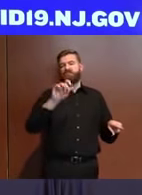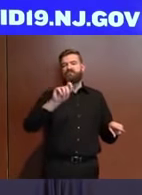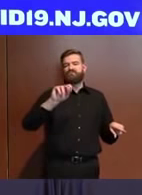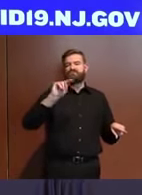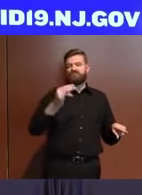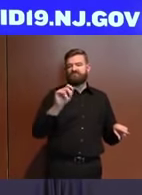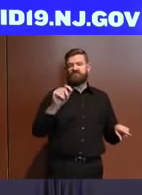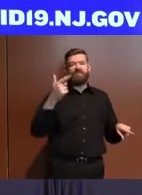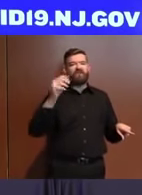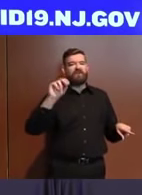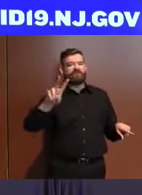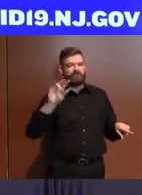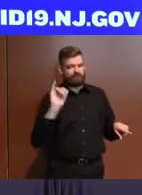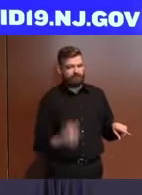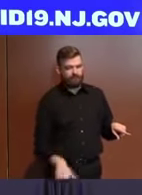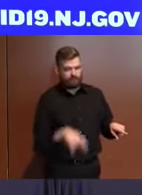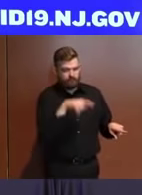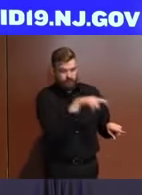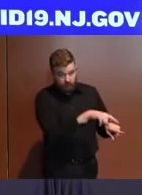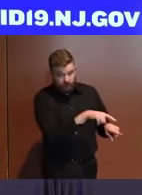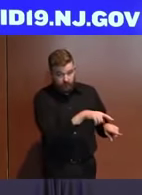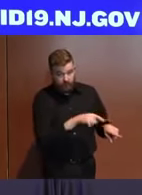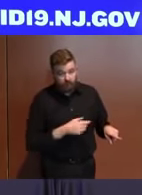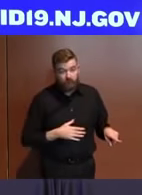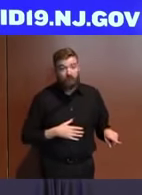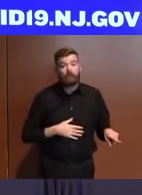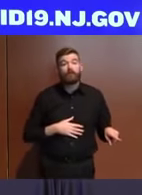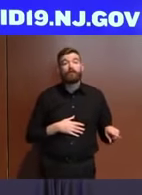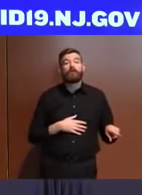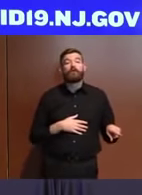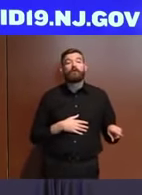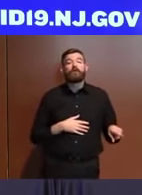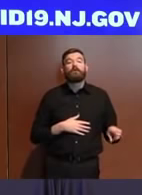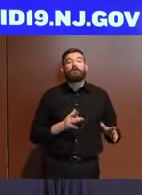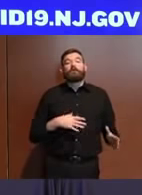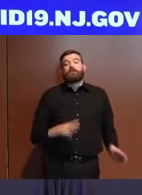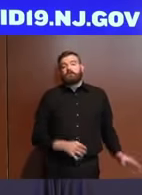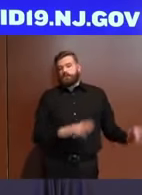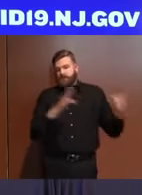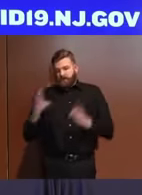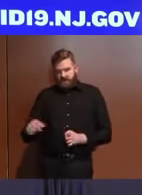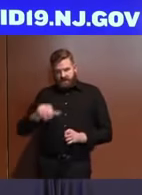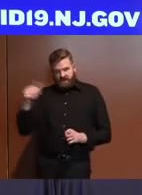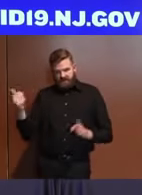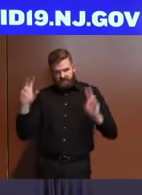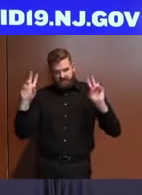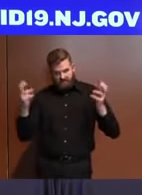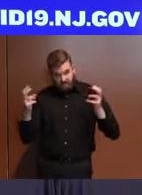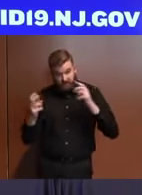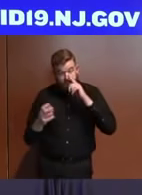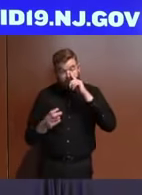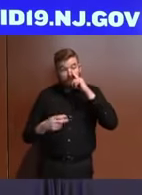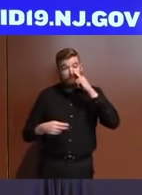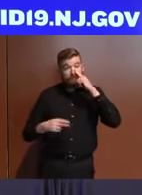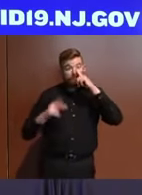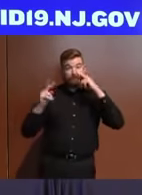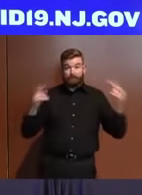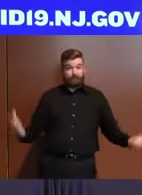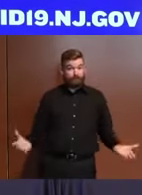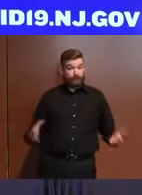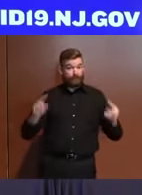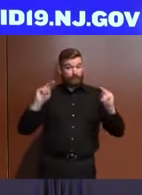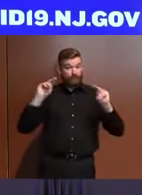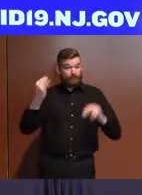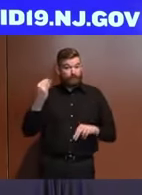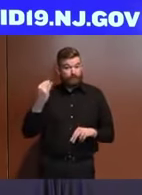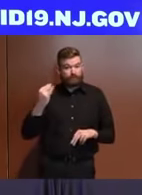I know there were many New Jerseyans worried, switching gears by the way, many New Jerseyans worried about being able to make their mortgage payments